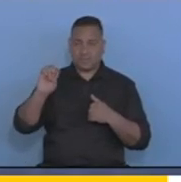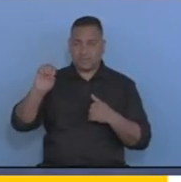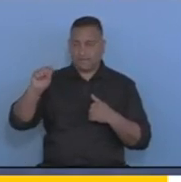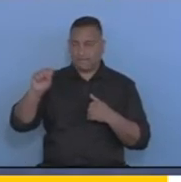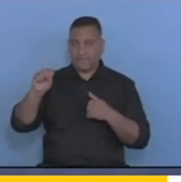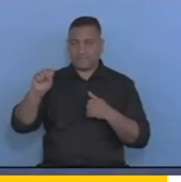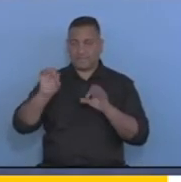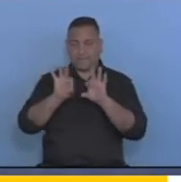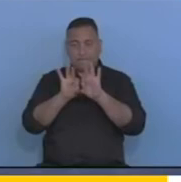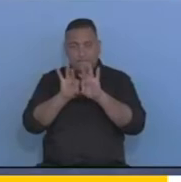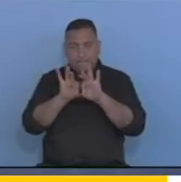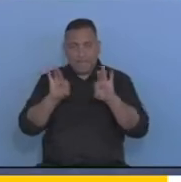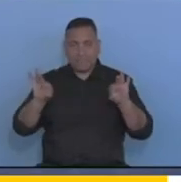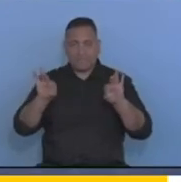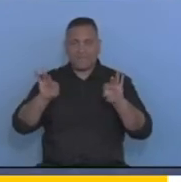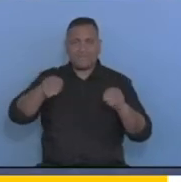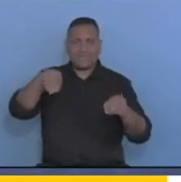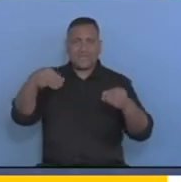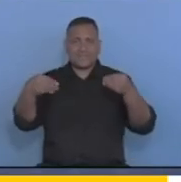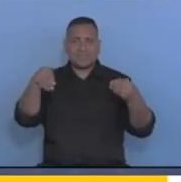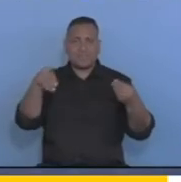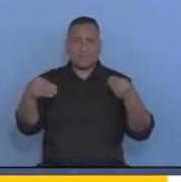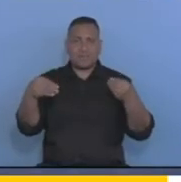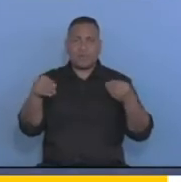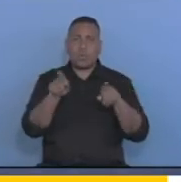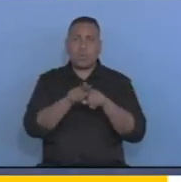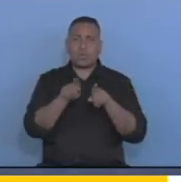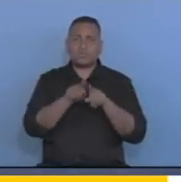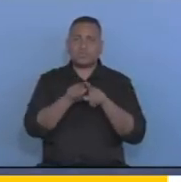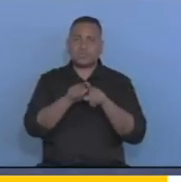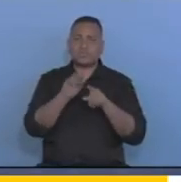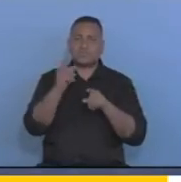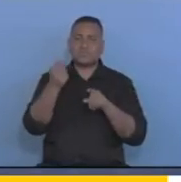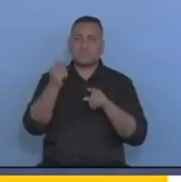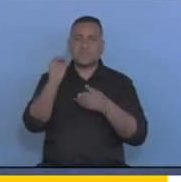than copper, so it makes it easier to work with.